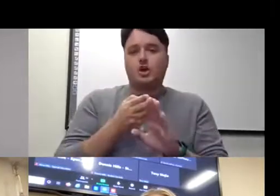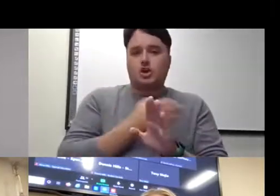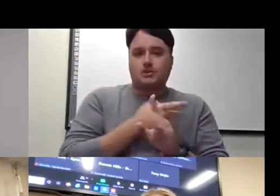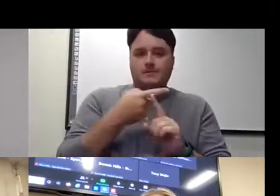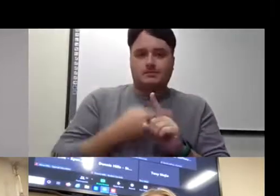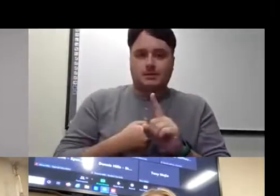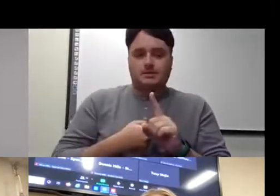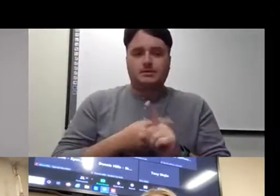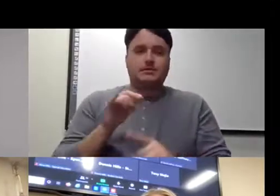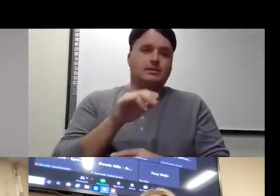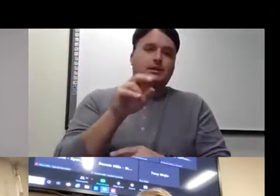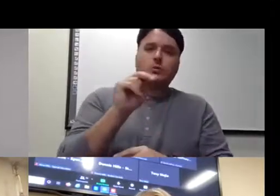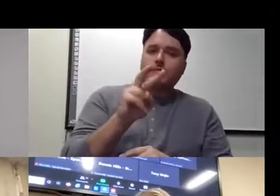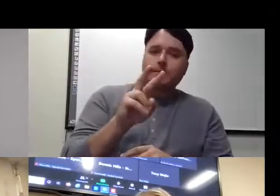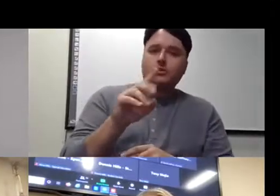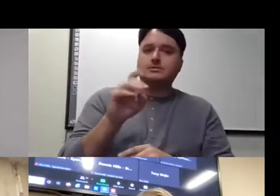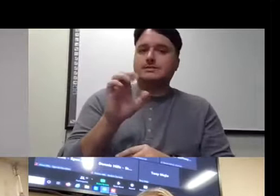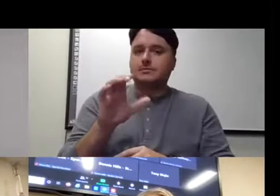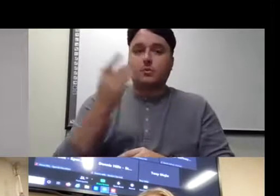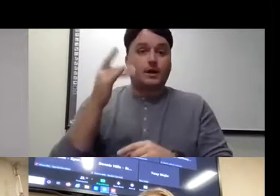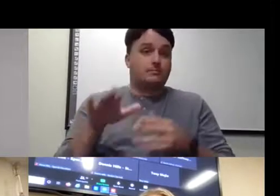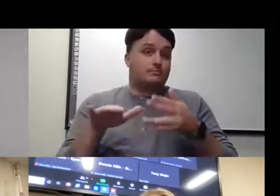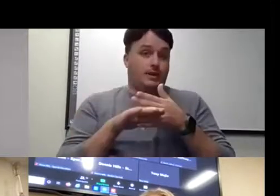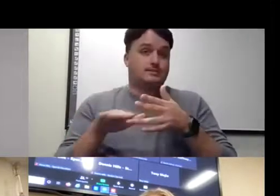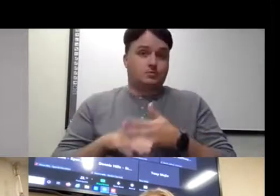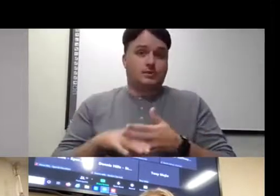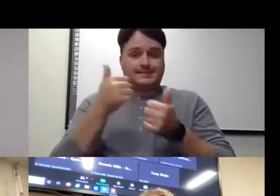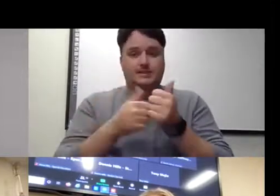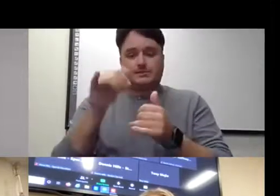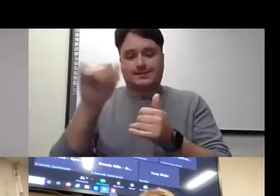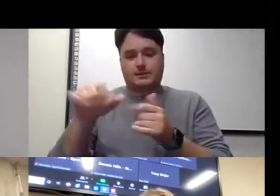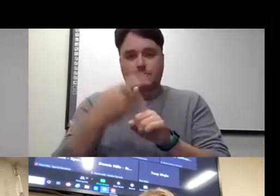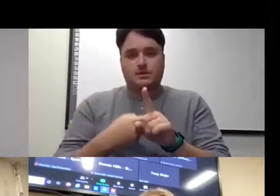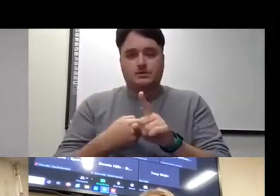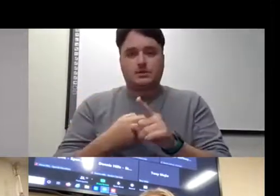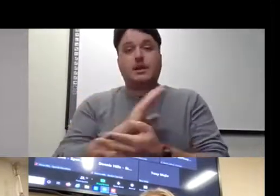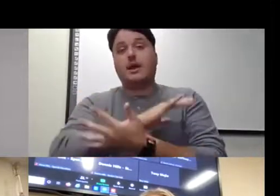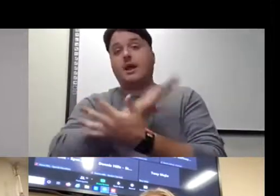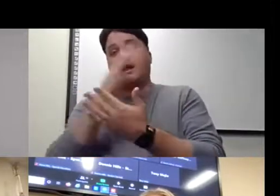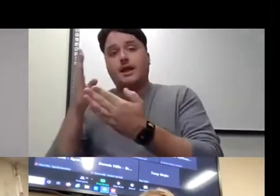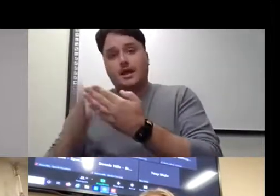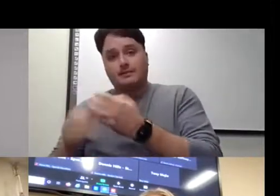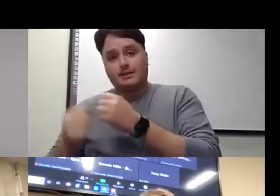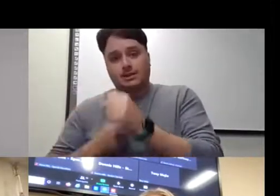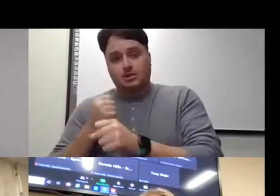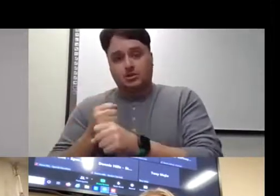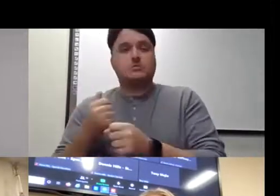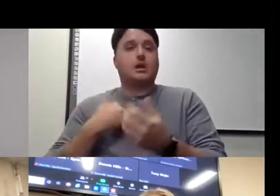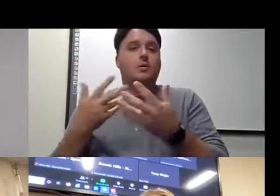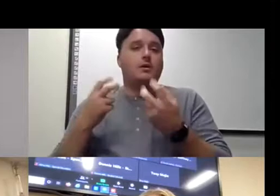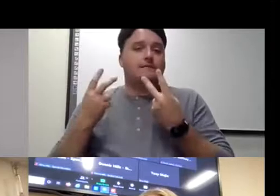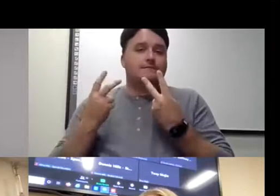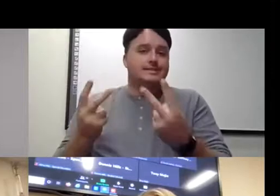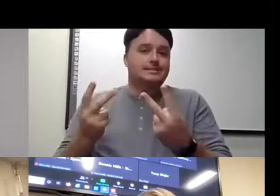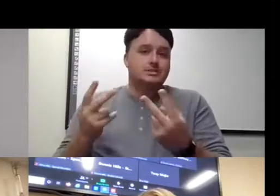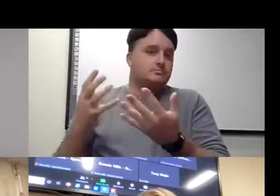such as November and December, and that's because of our breaks each of those months. And then at the end of the year, wanting to get a visitation